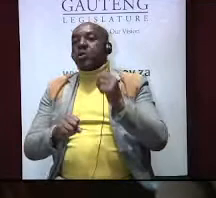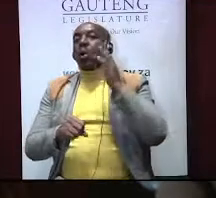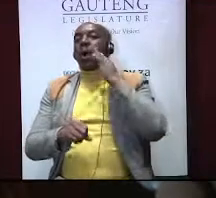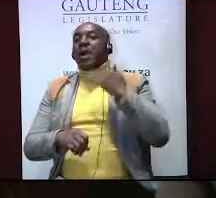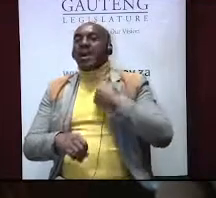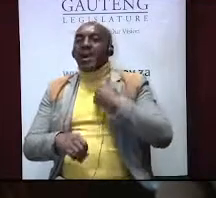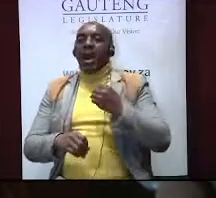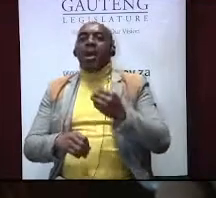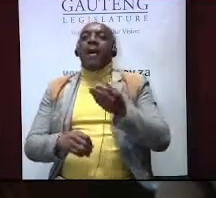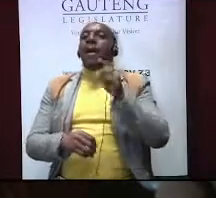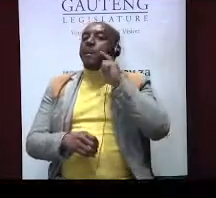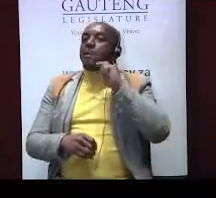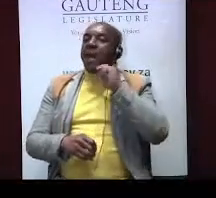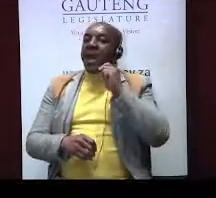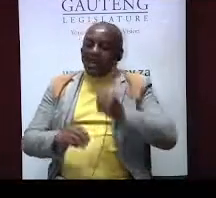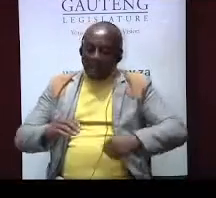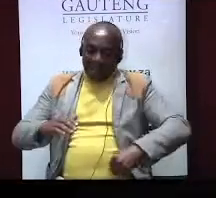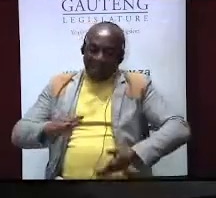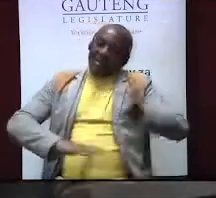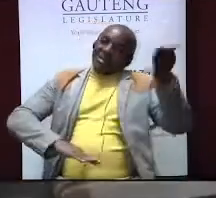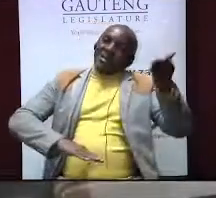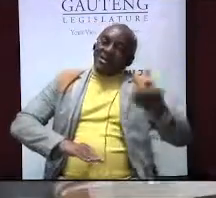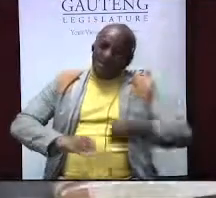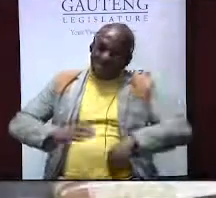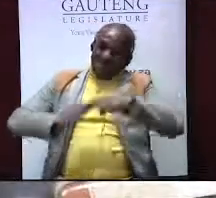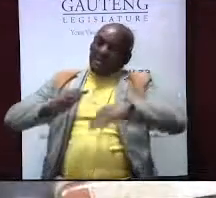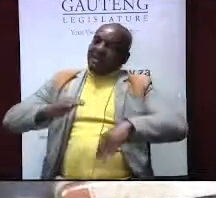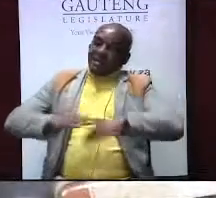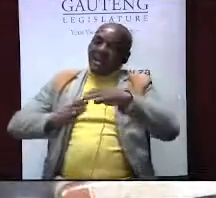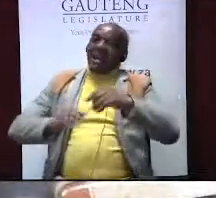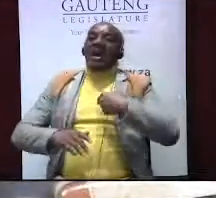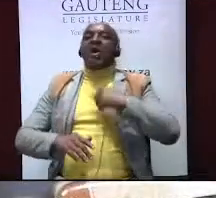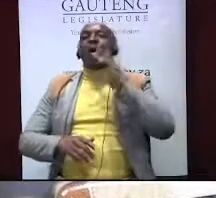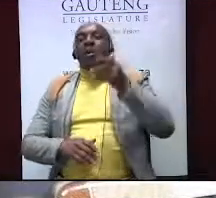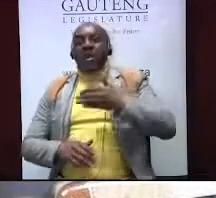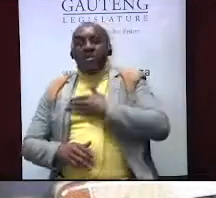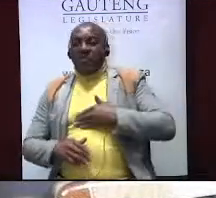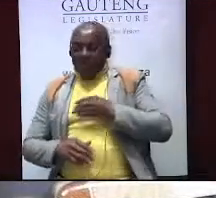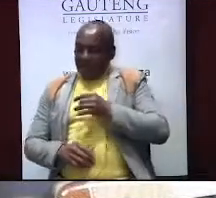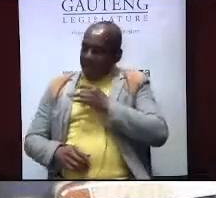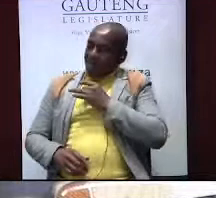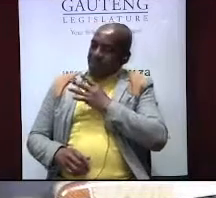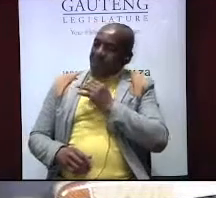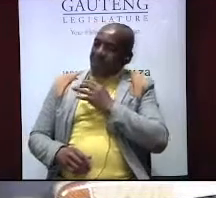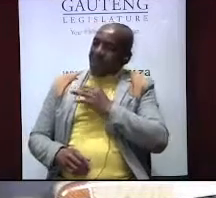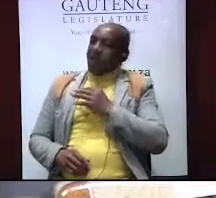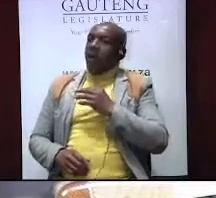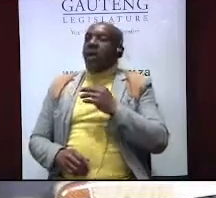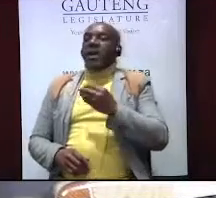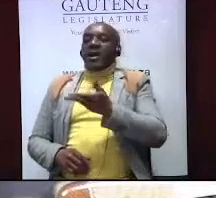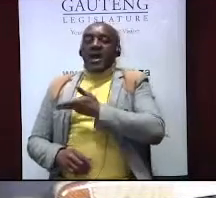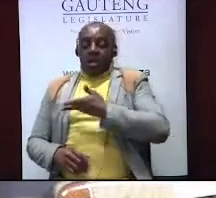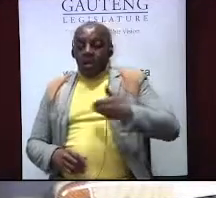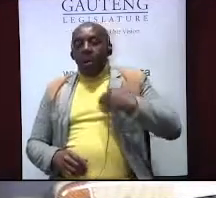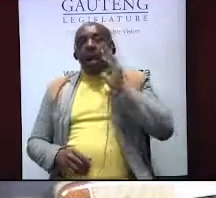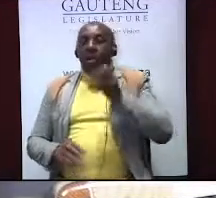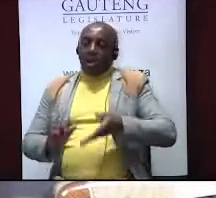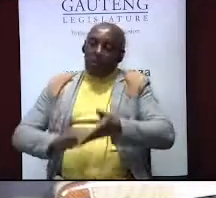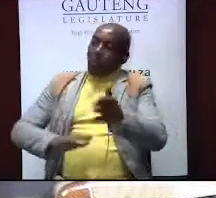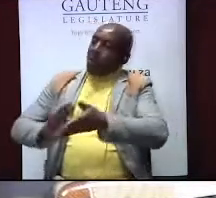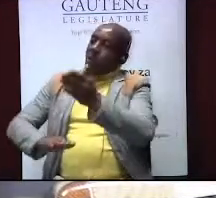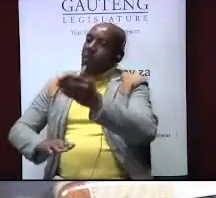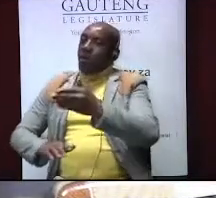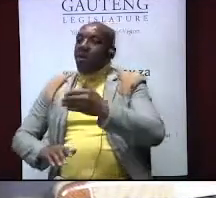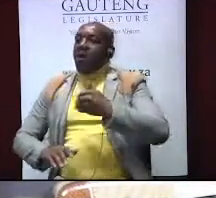need those women who are a strong army, who will proclaim the word, who will go out there and said, "Not on my